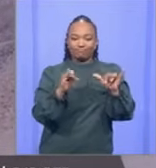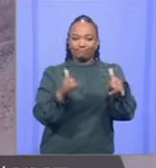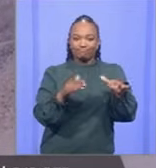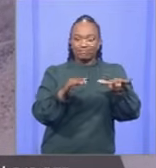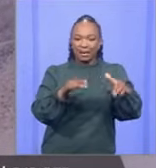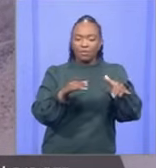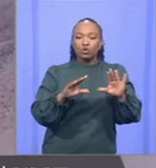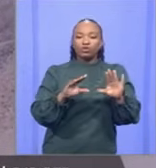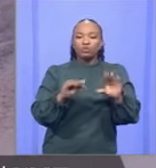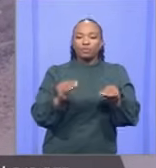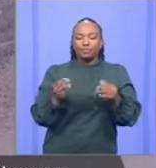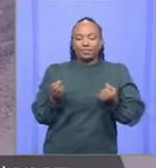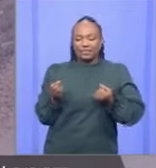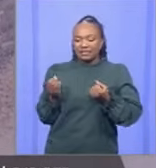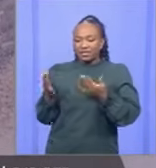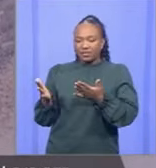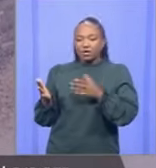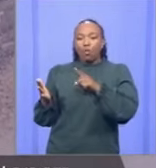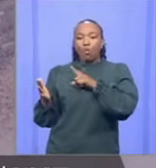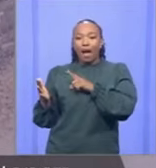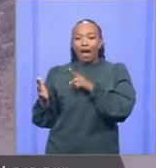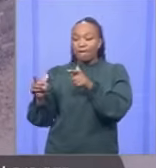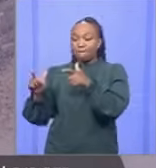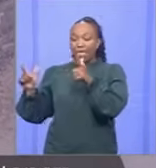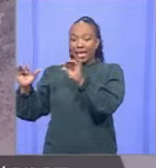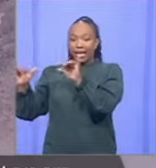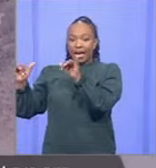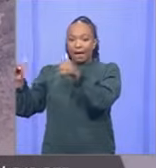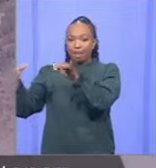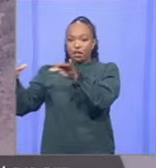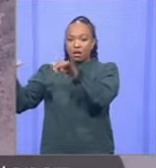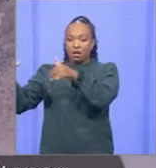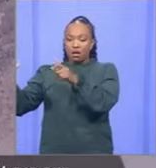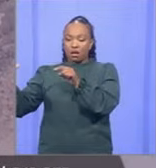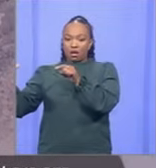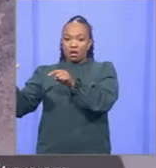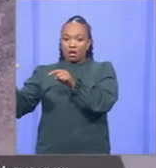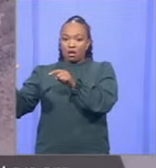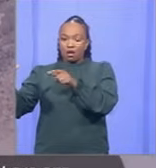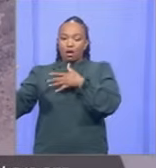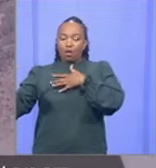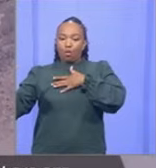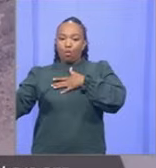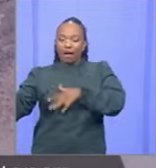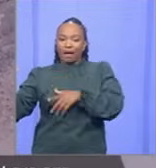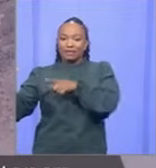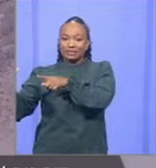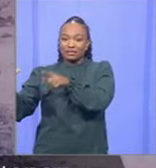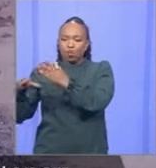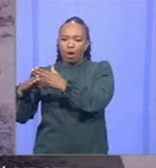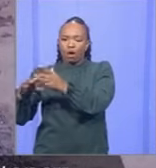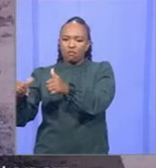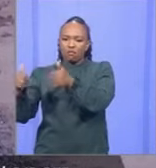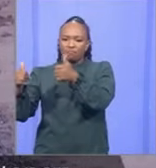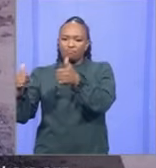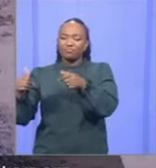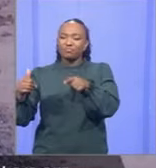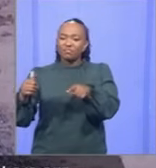gagwe. O latofatsa rakonteraka mogolo ka gore o batla go belesetsa bangwe ba badiri ba gagwe. Tsela eno ya dikilomitara